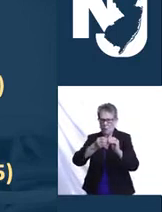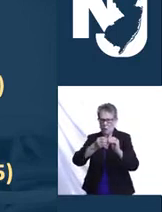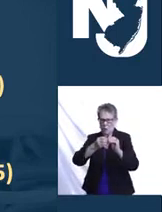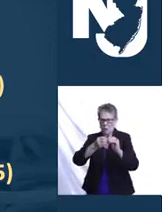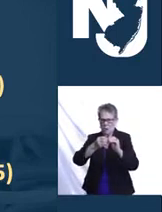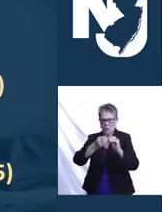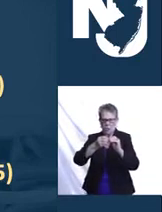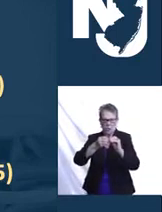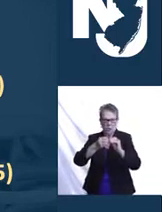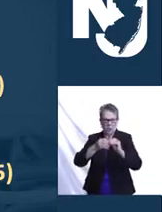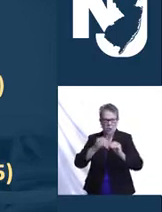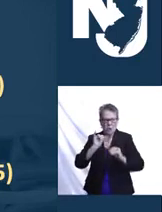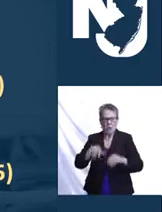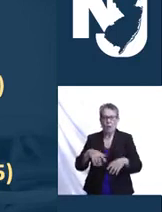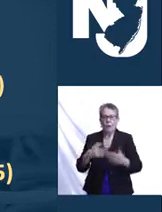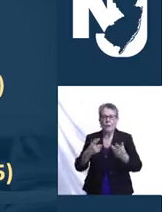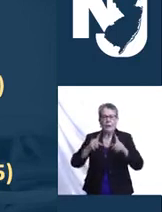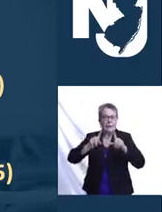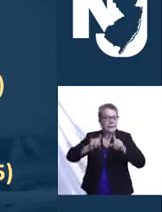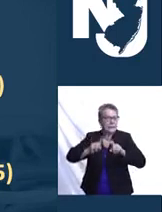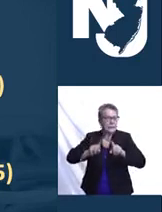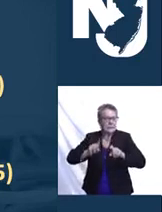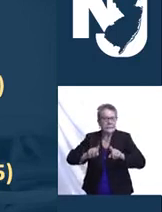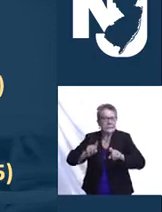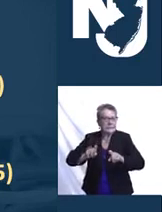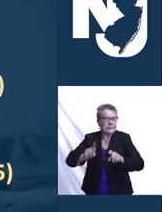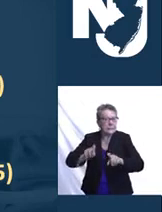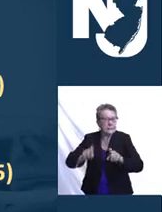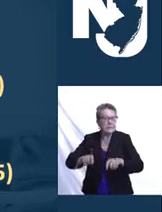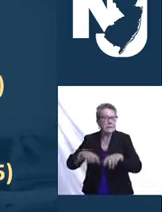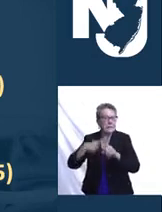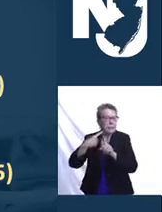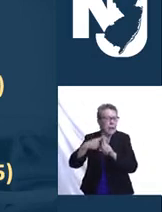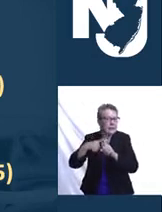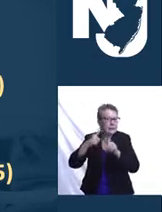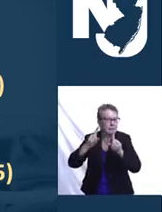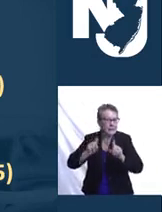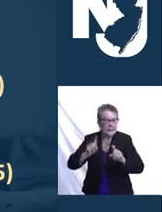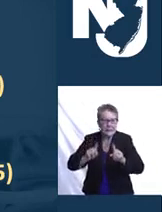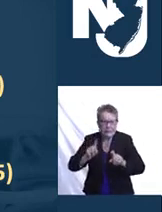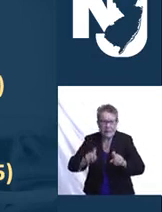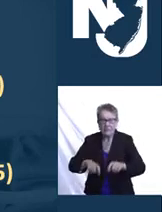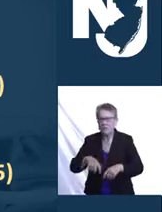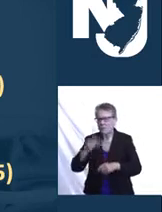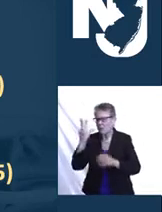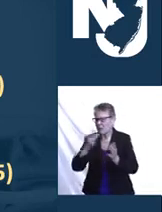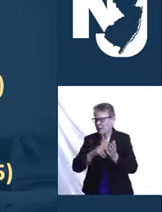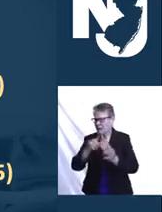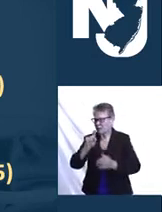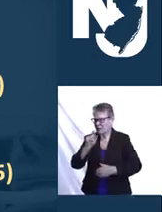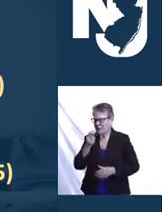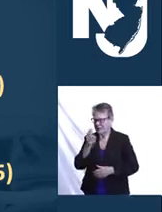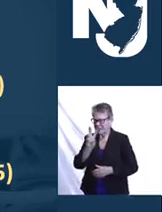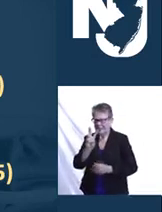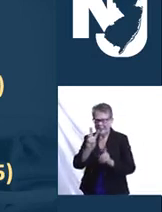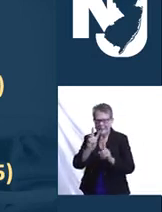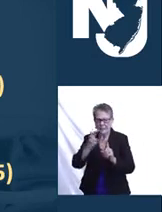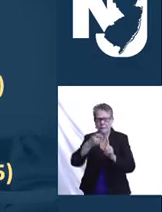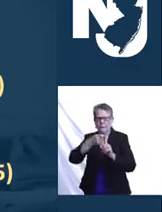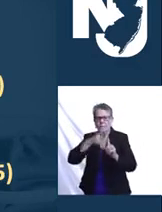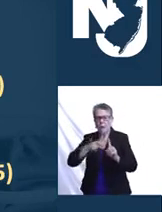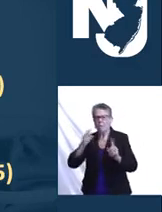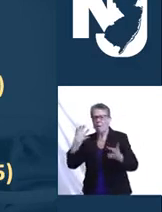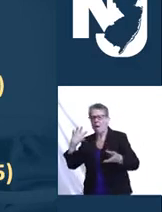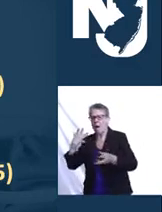positive tests statewide are fully vaccinated, but a much lower percentage of folks who are hospitalized, and thank